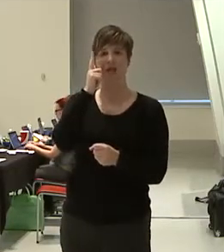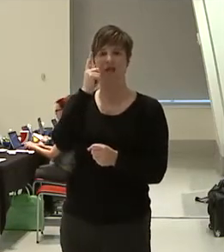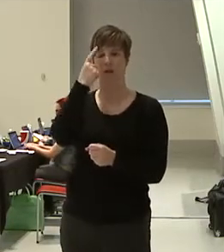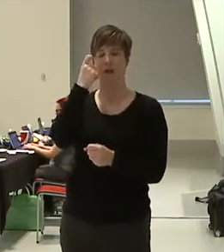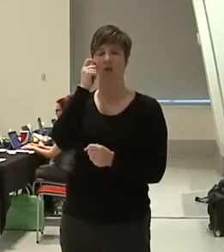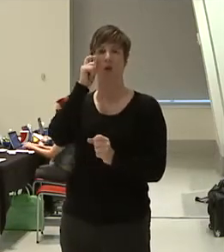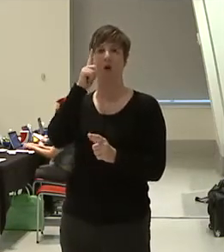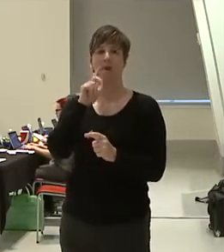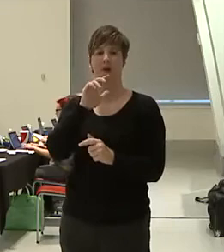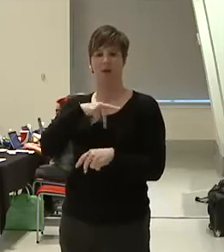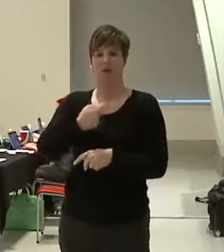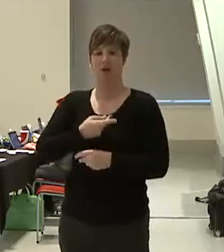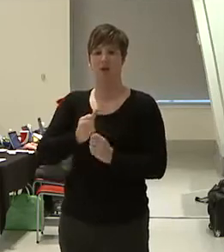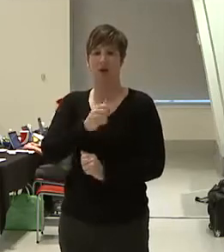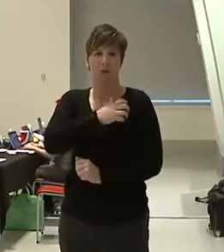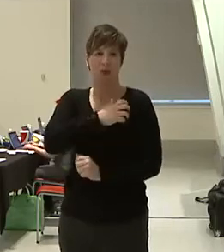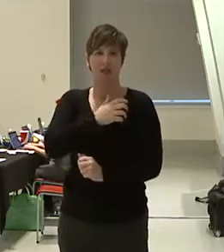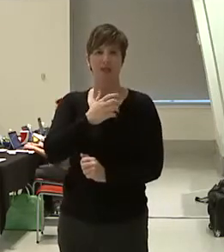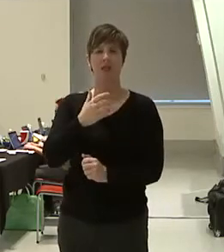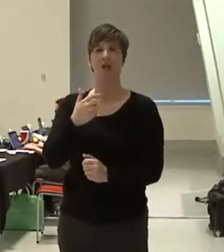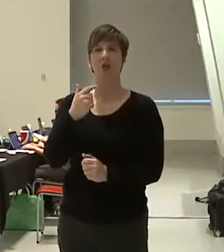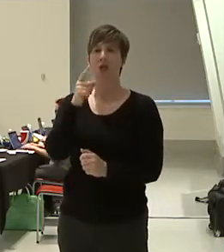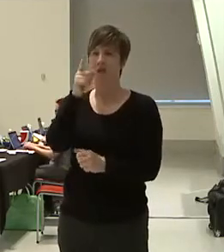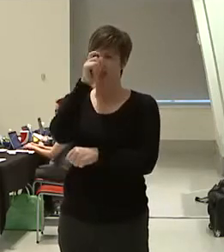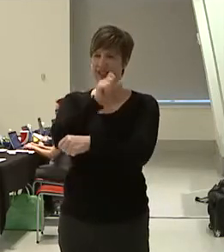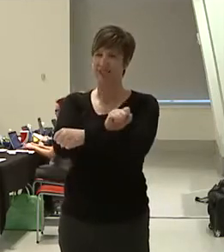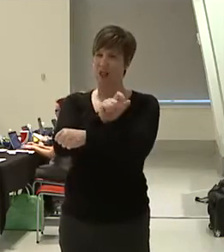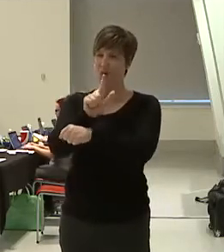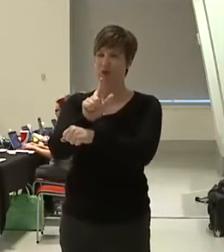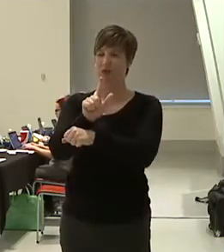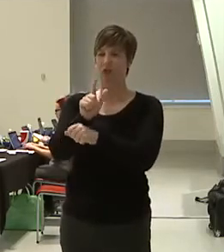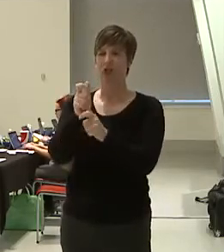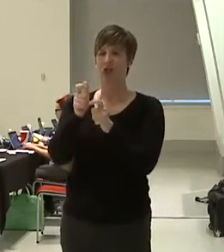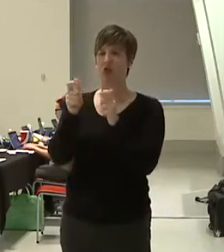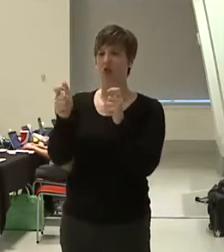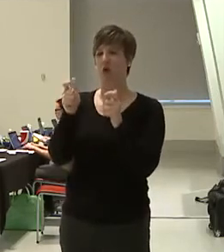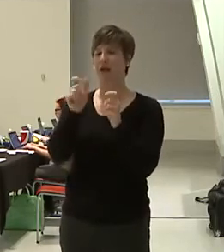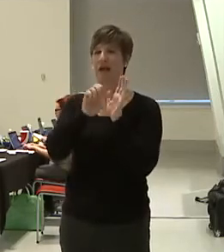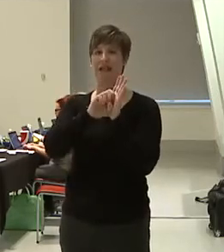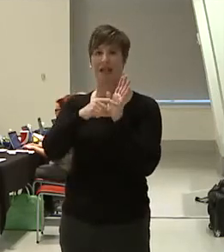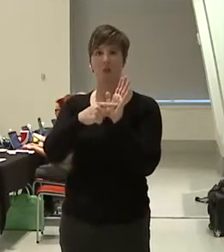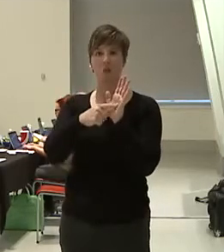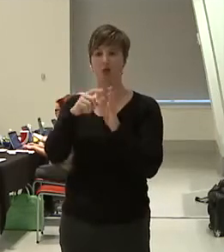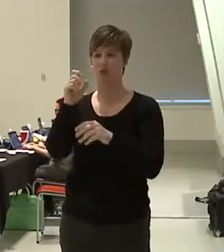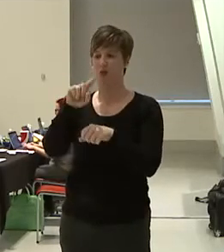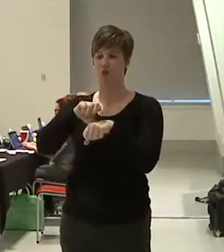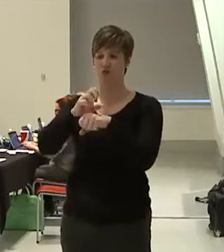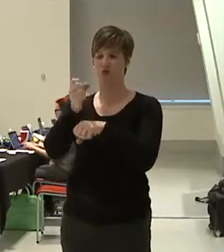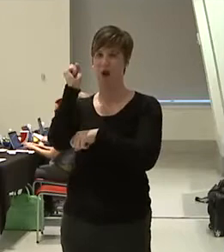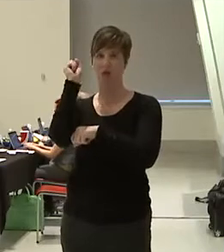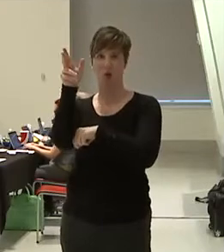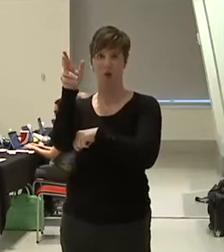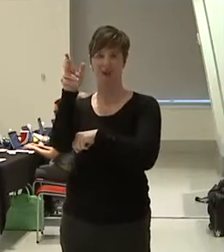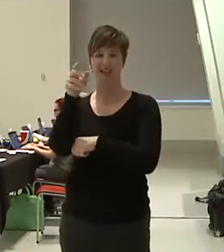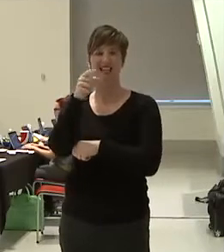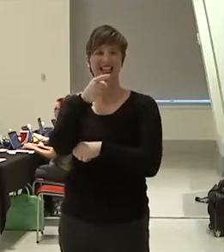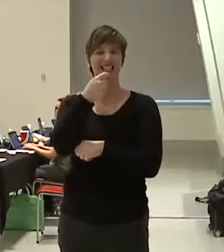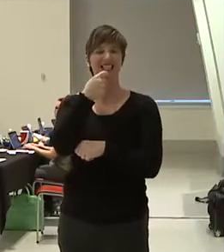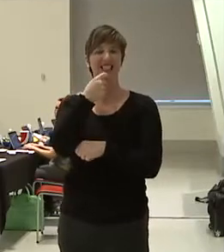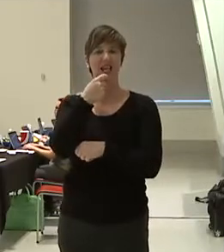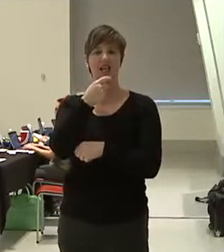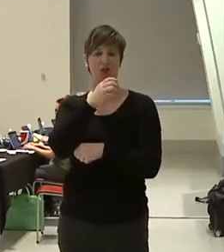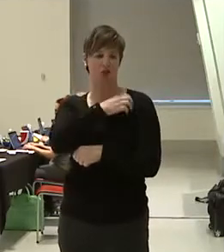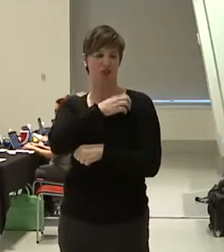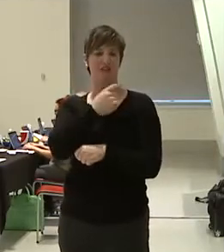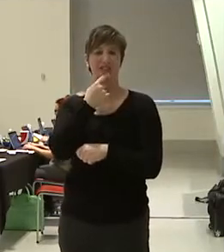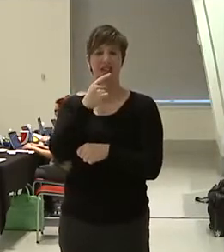police. We distrust because, I think about St. Louis is a great example with that, the rock throwing thing, is that Chief Dotson said we threw rocks at him,